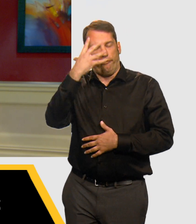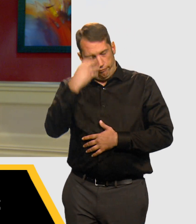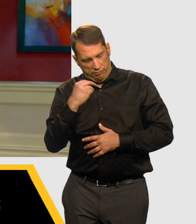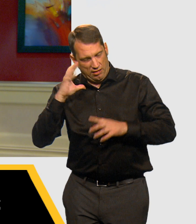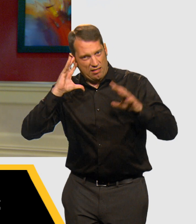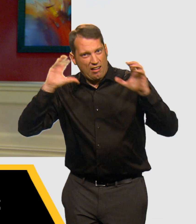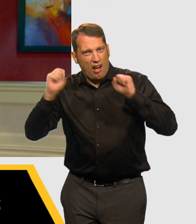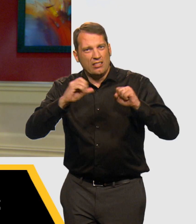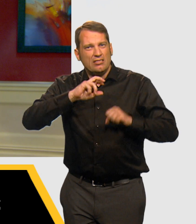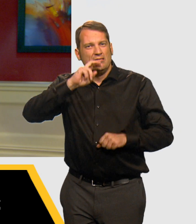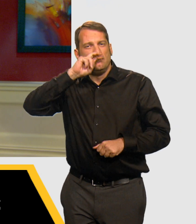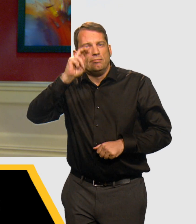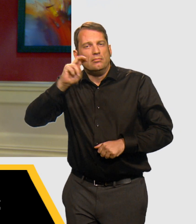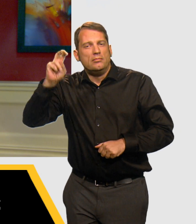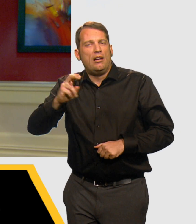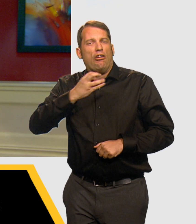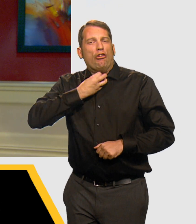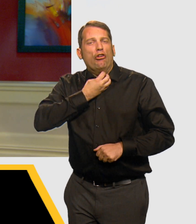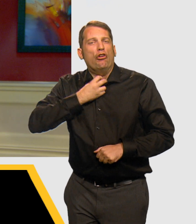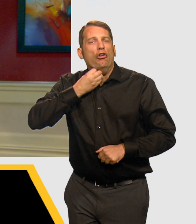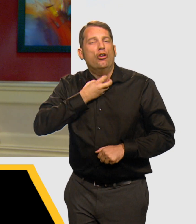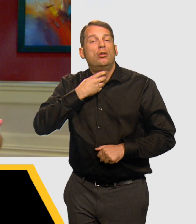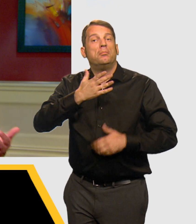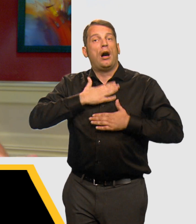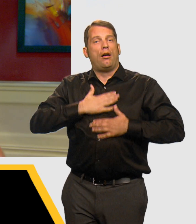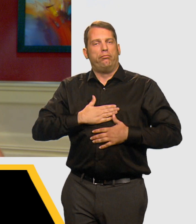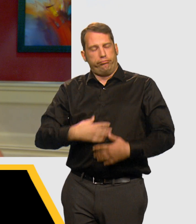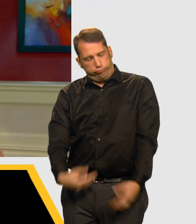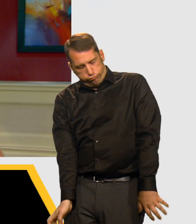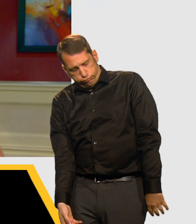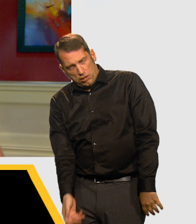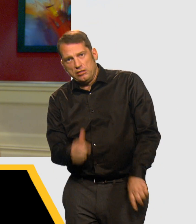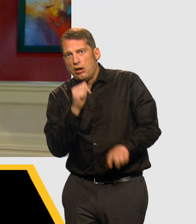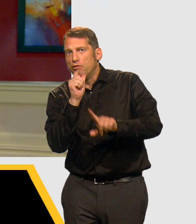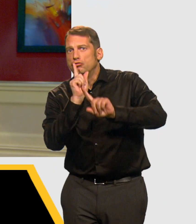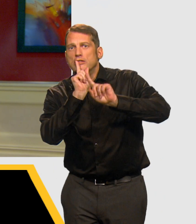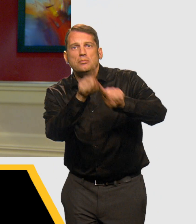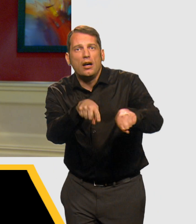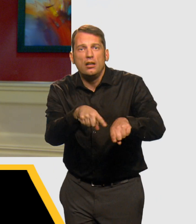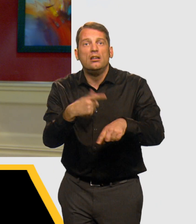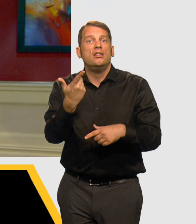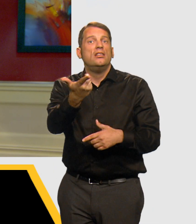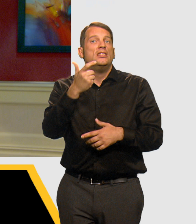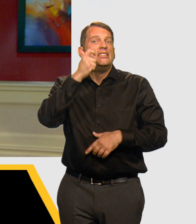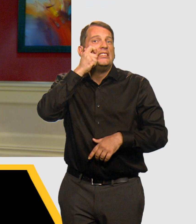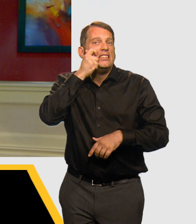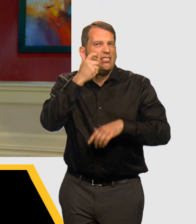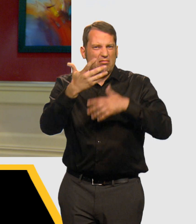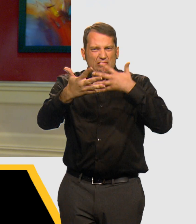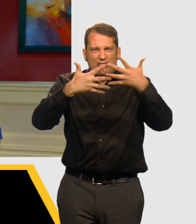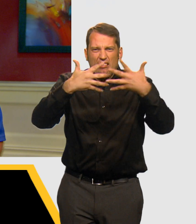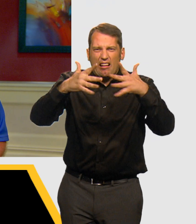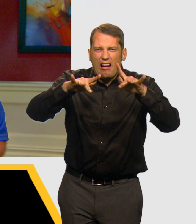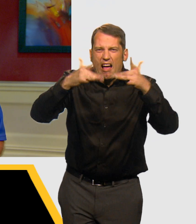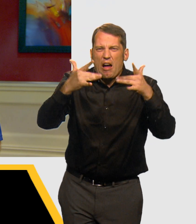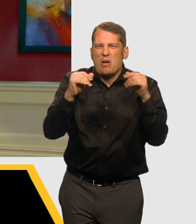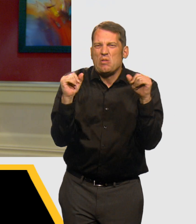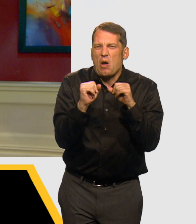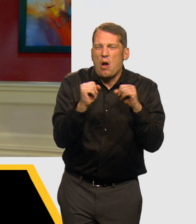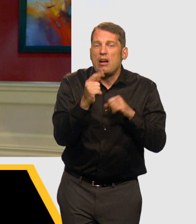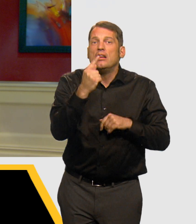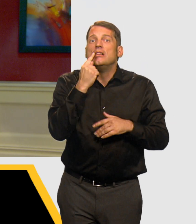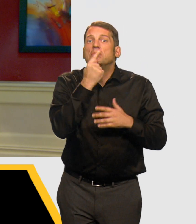loud snoring or gurgling noises, a person's body being very limp and unresponsive, their skin being